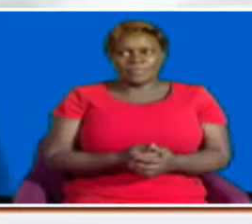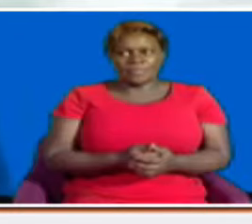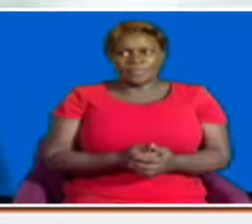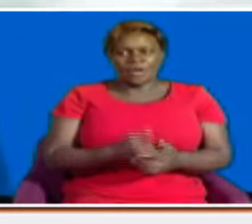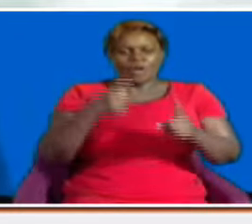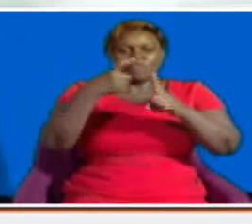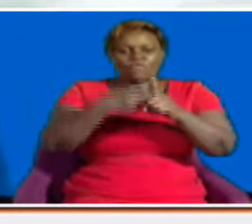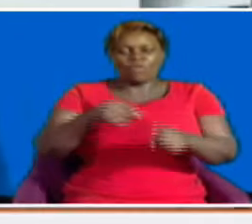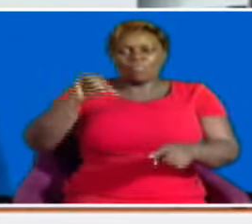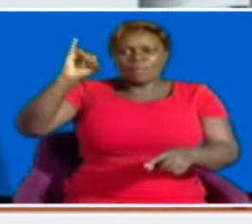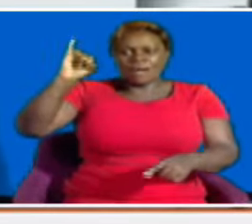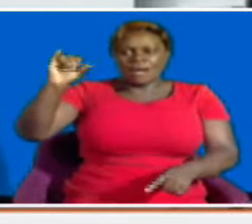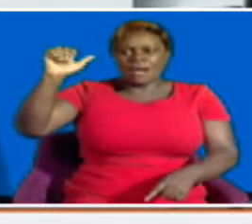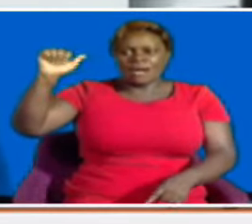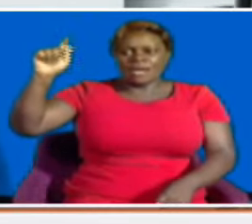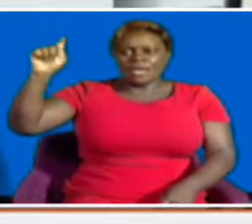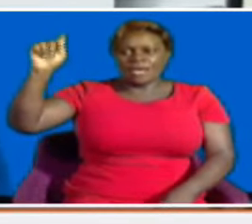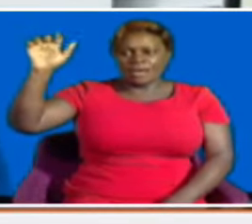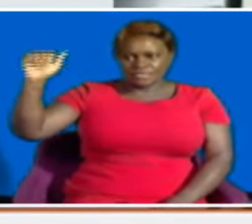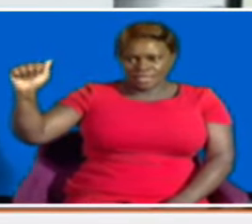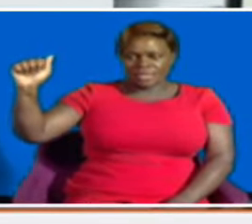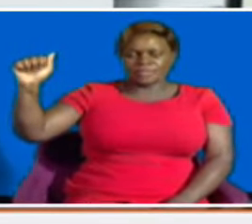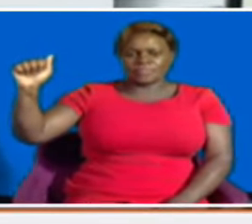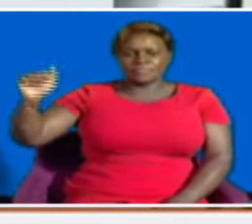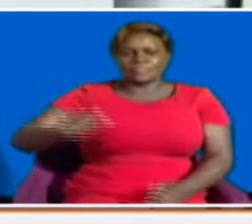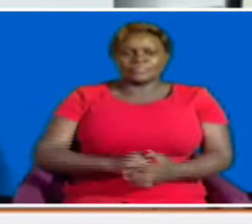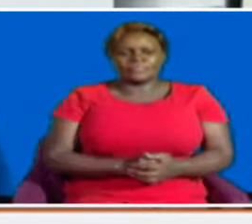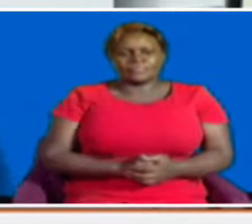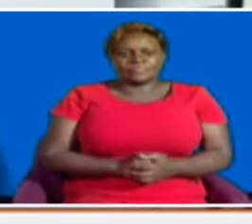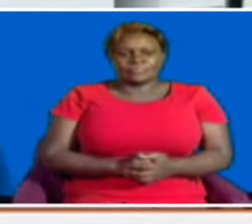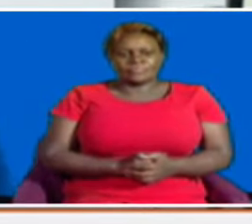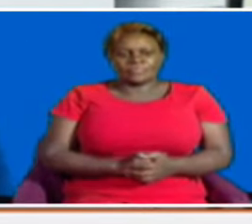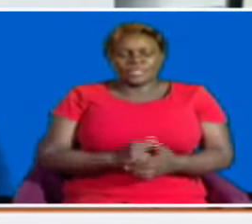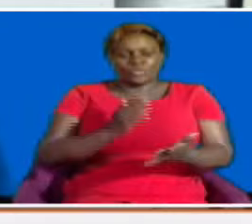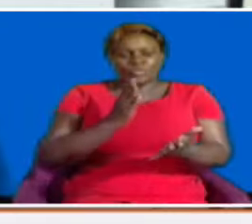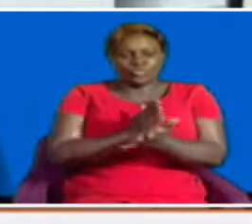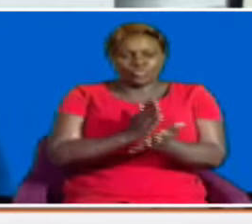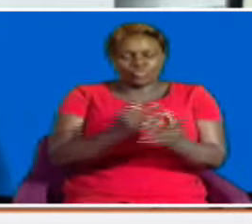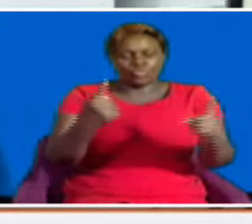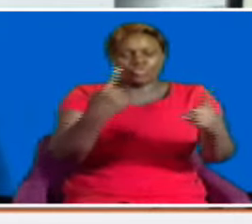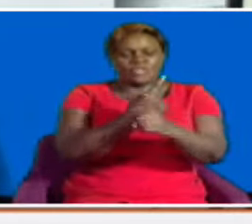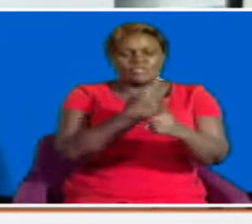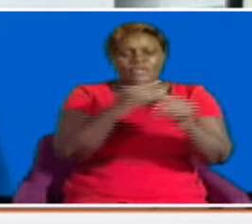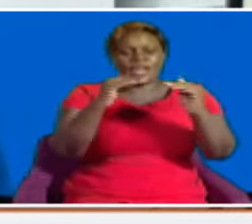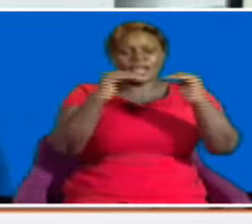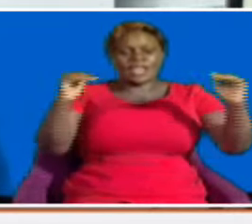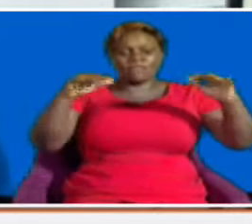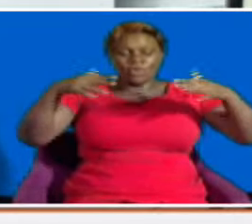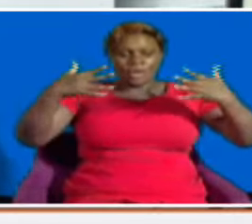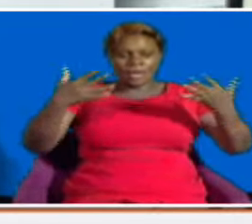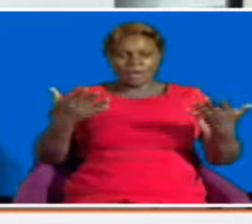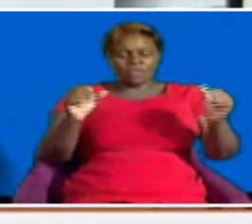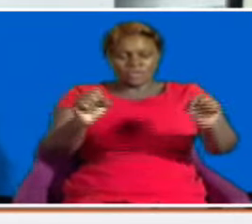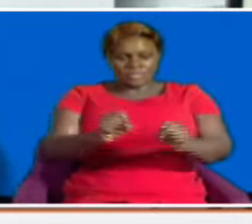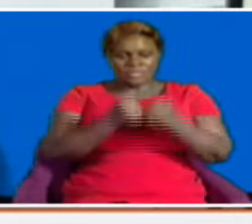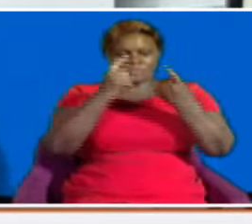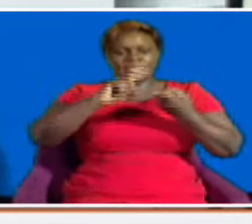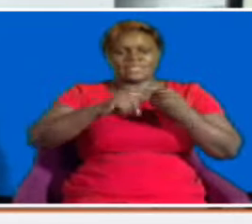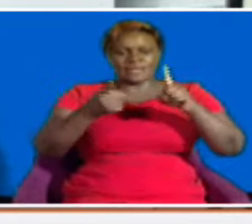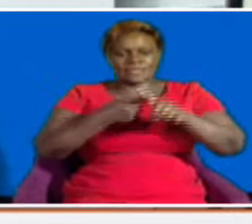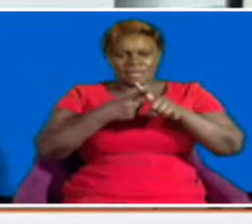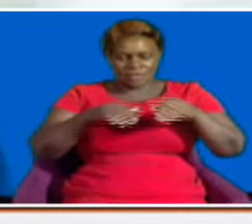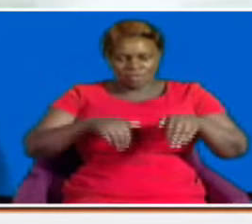come from IATA. And that actually puts you in a different level in terms of your safety standards. You are